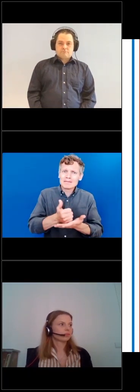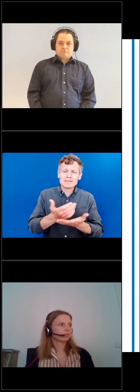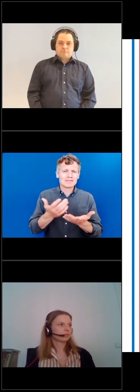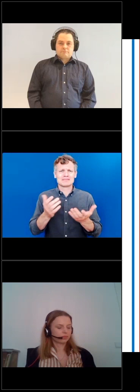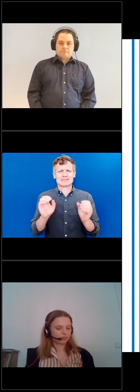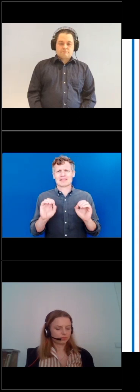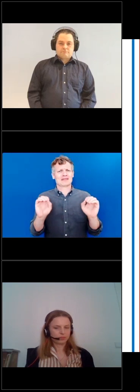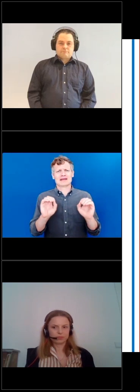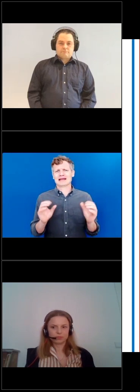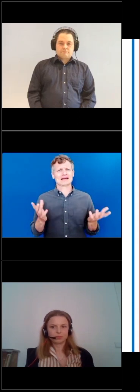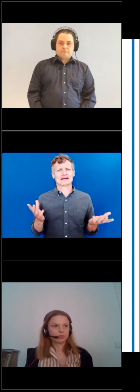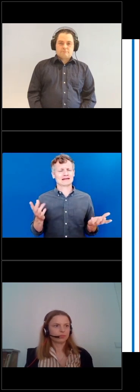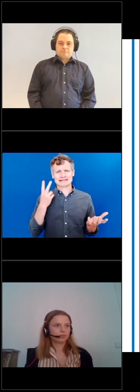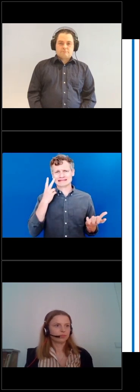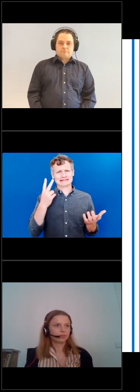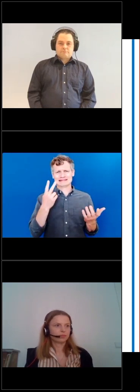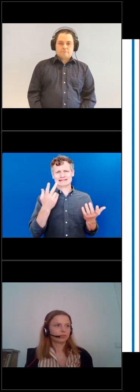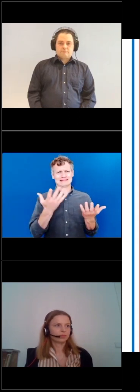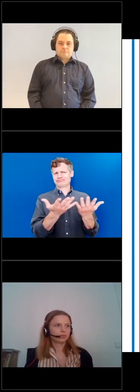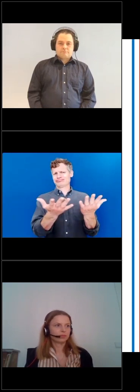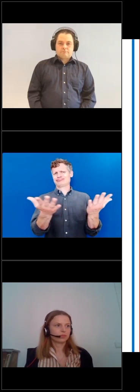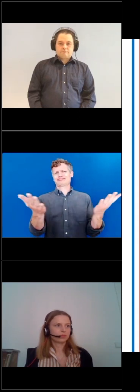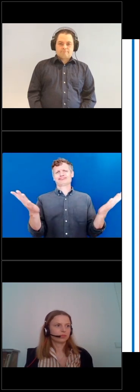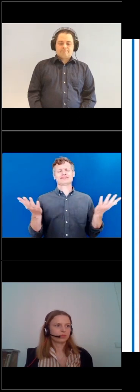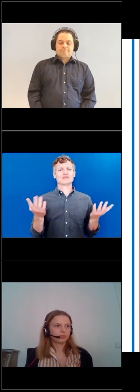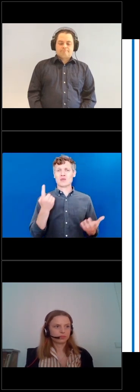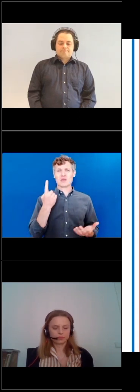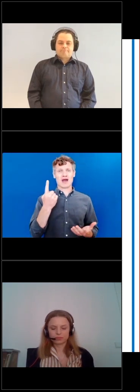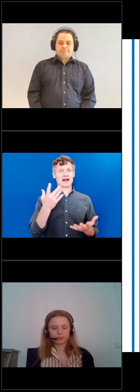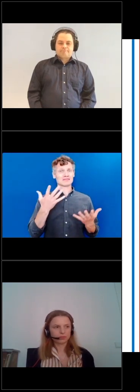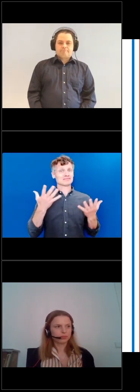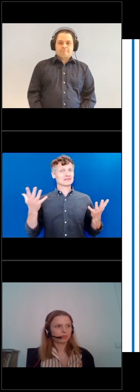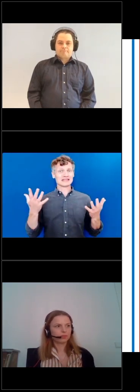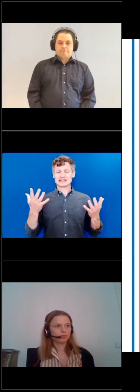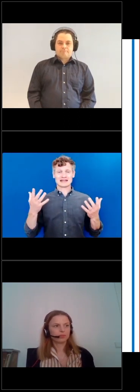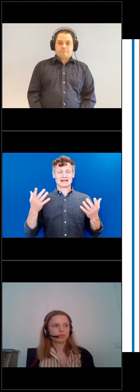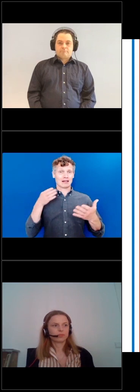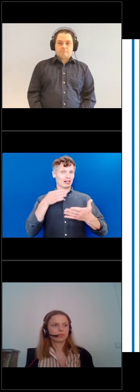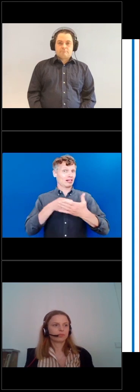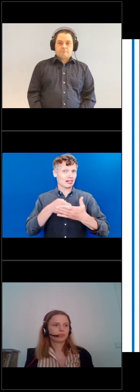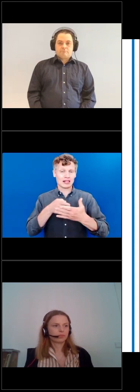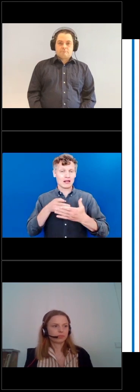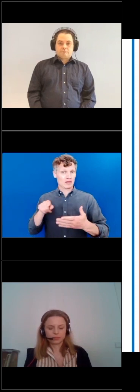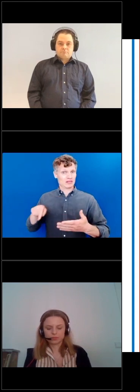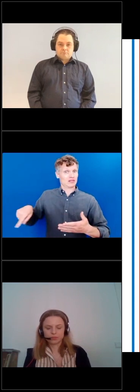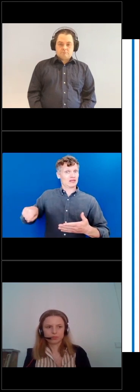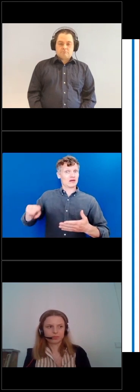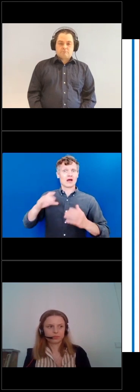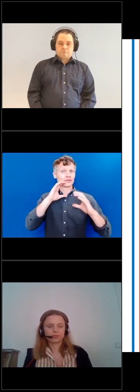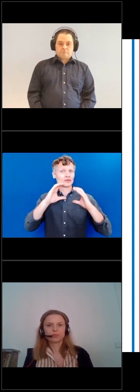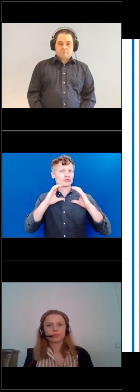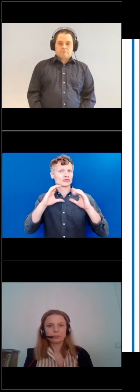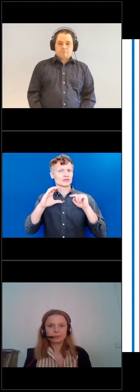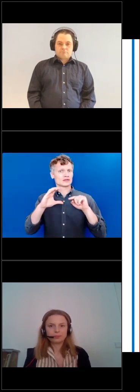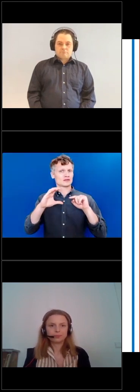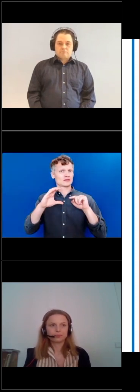One of the challenges they face is in terms of communication. Like, for example, when you're talking about risk communication,